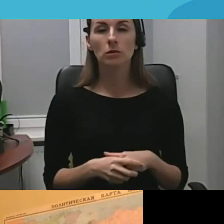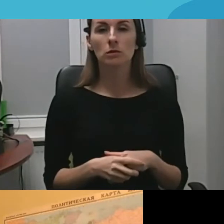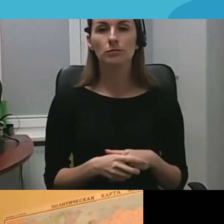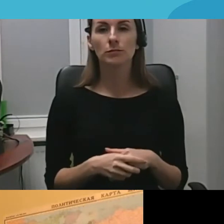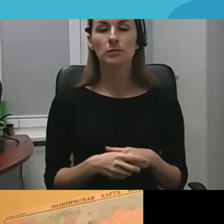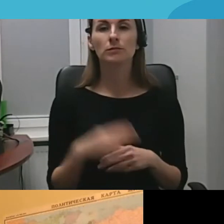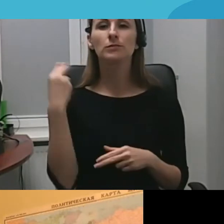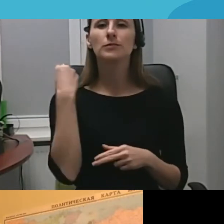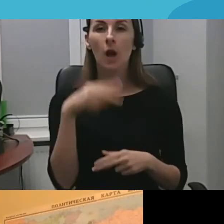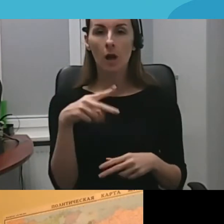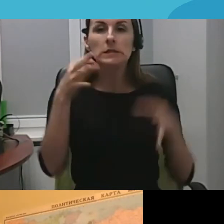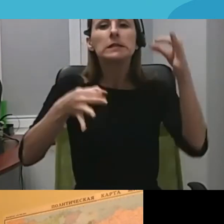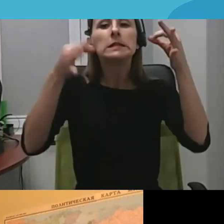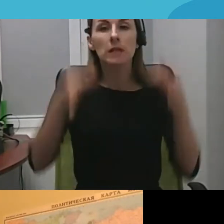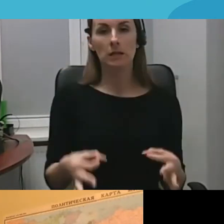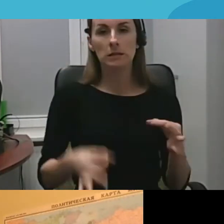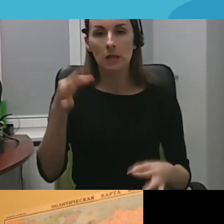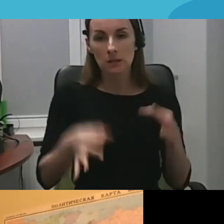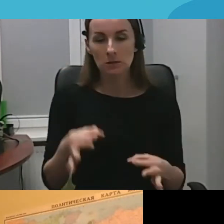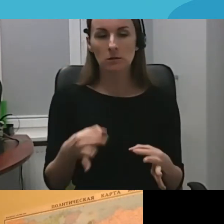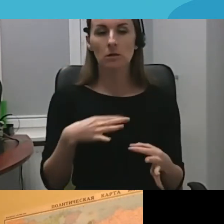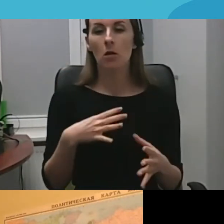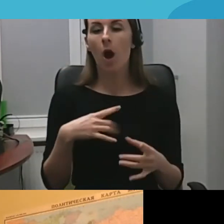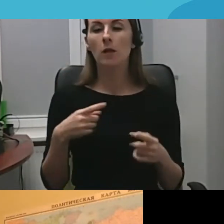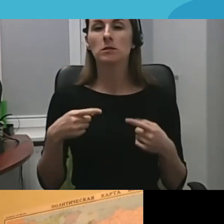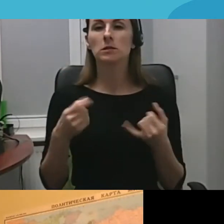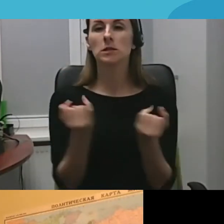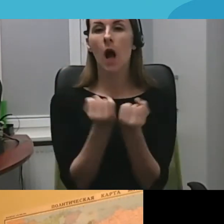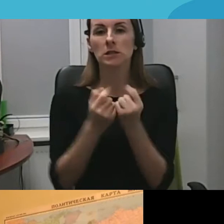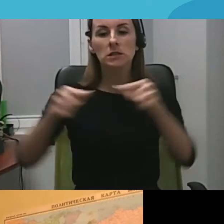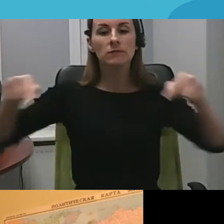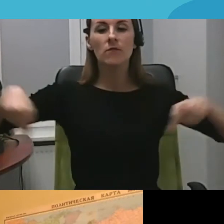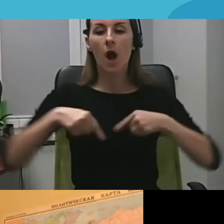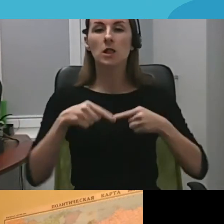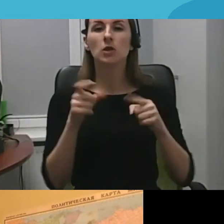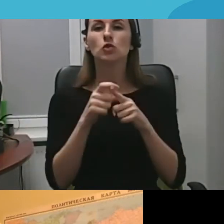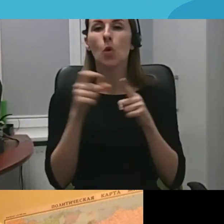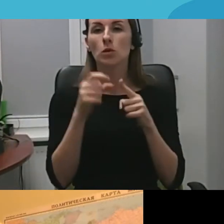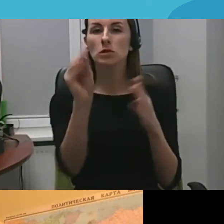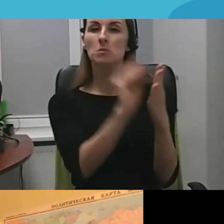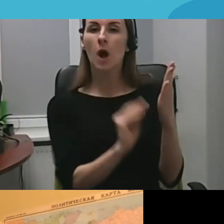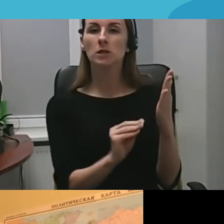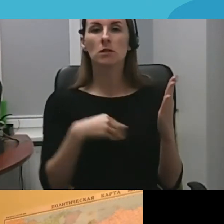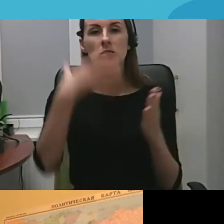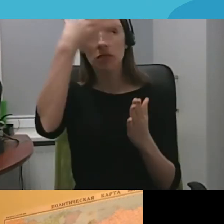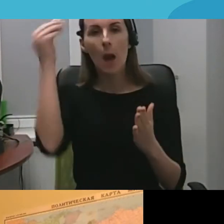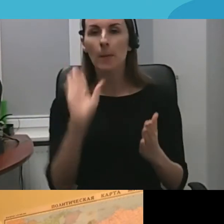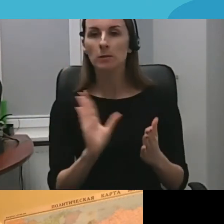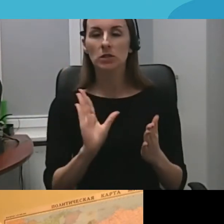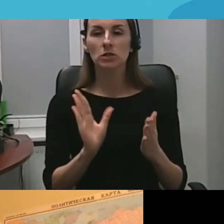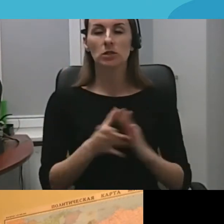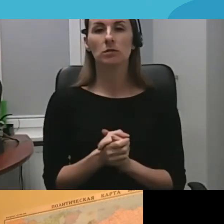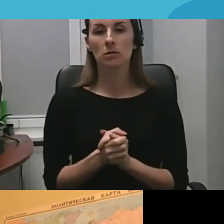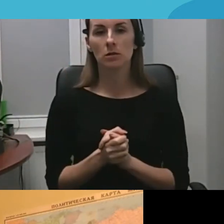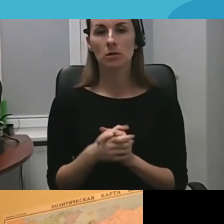those was convicted for 2 years of imprisonment in strict prison. Woman received